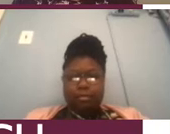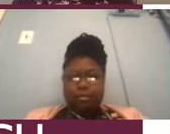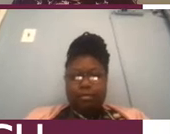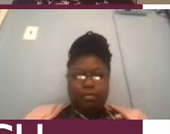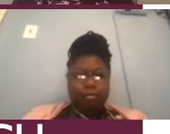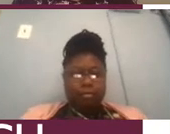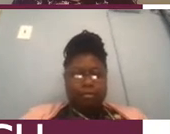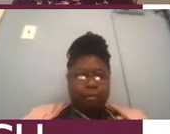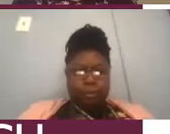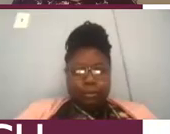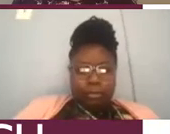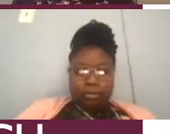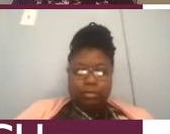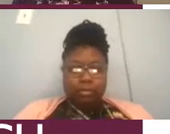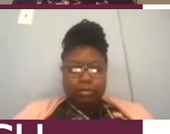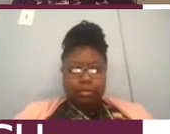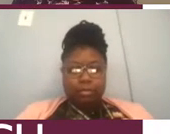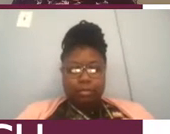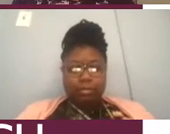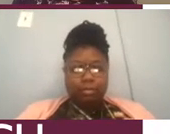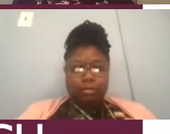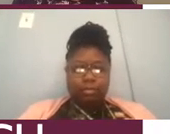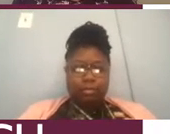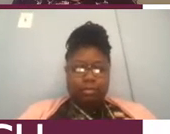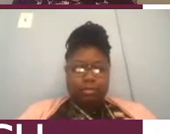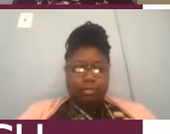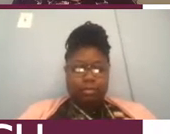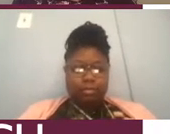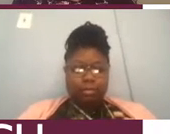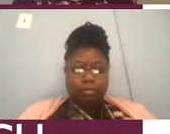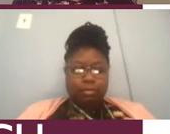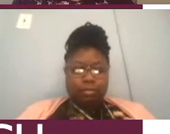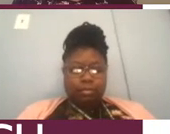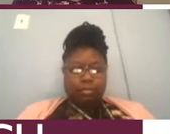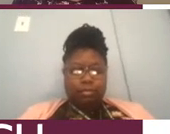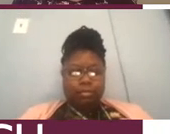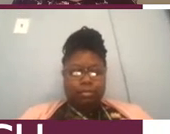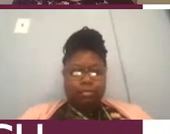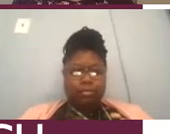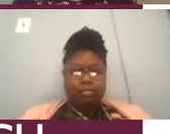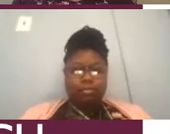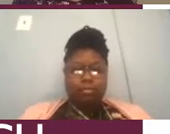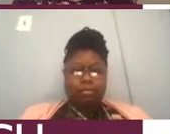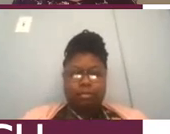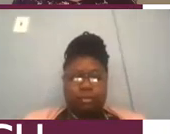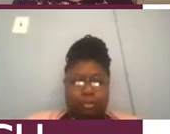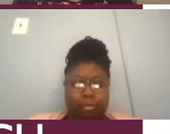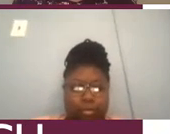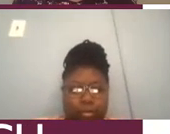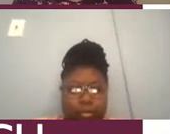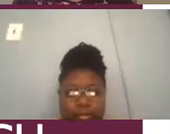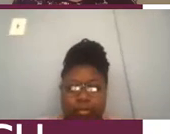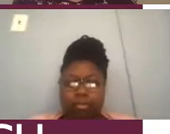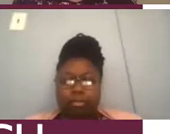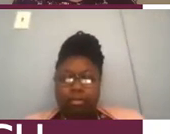next step is the larva. The monarch larva transform into pupa, which is also known as a chrysalis. The pupa turns